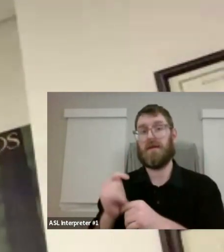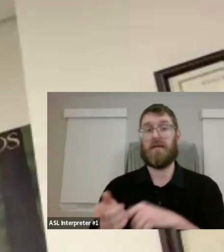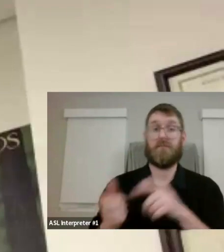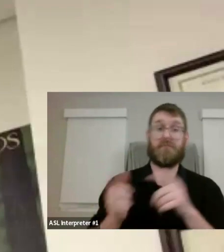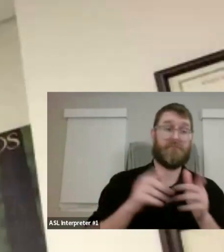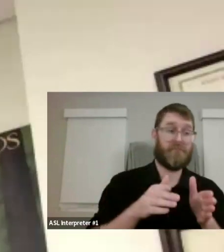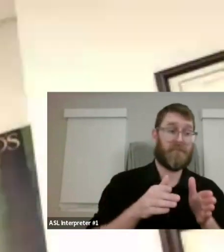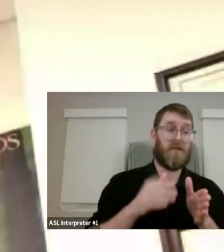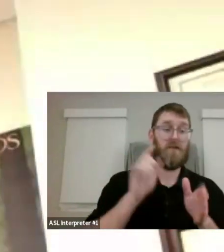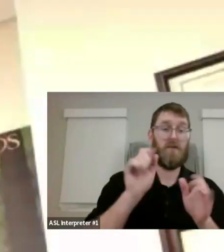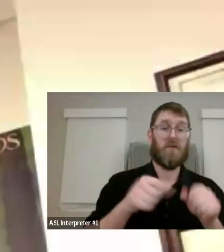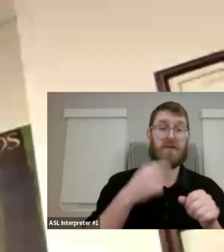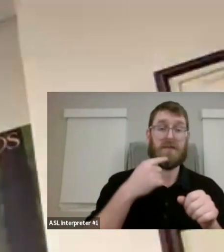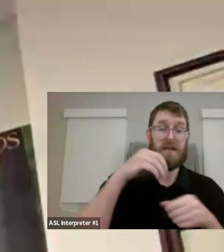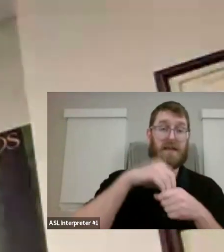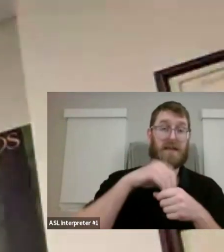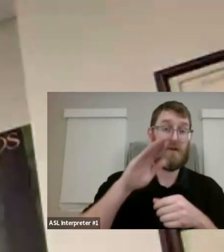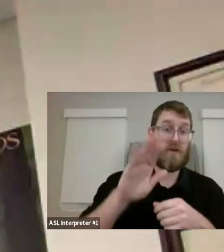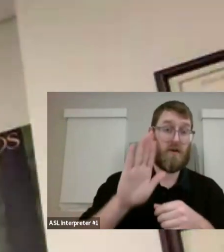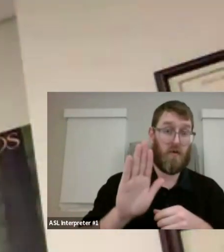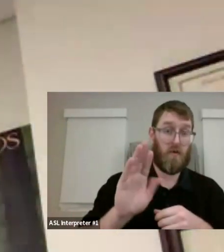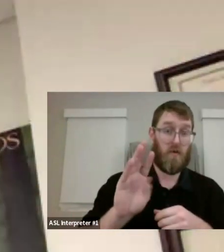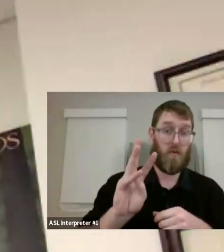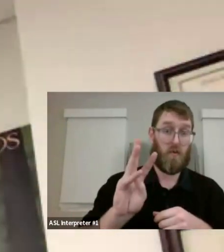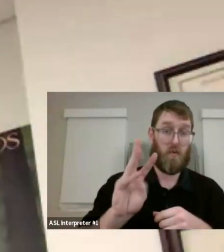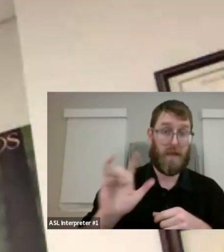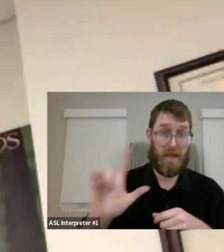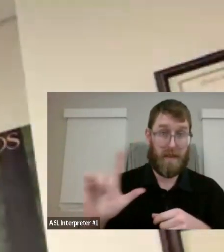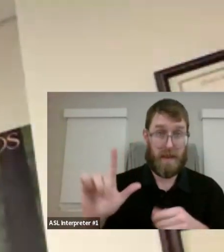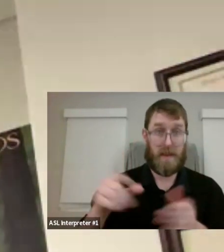your will, hey, I want